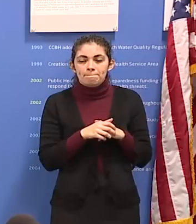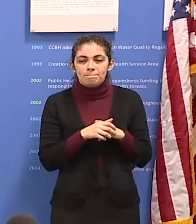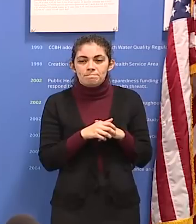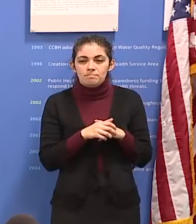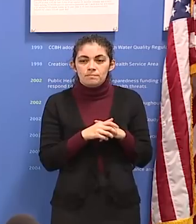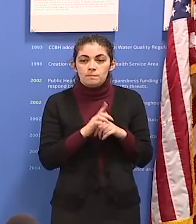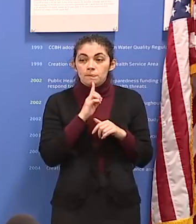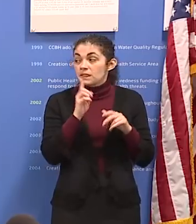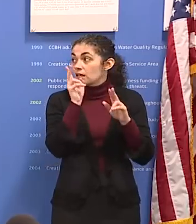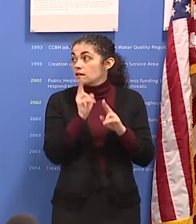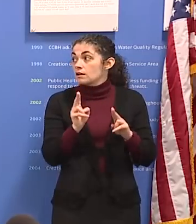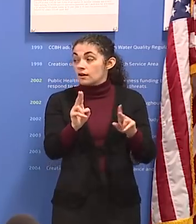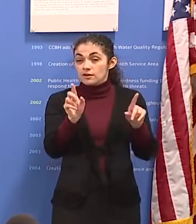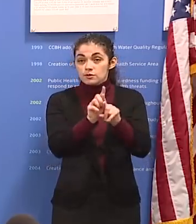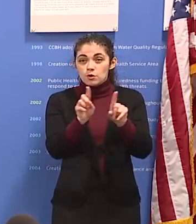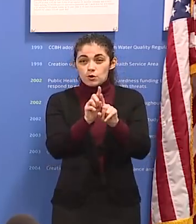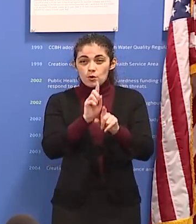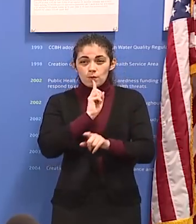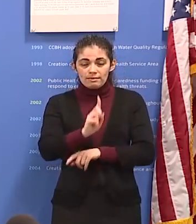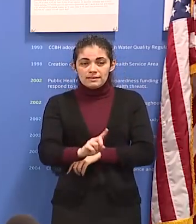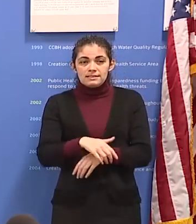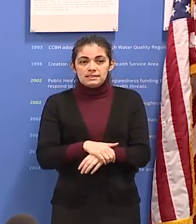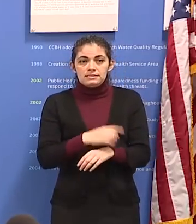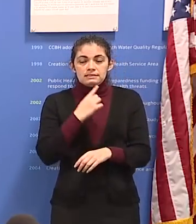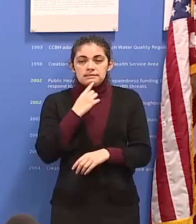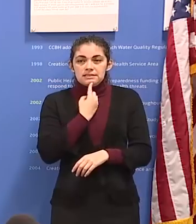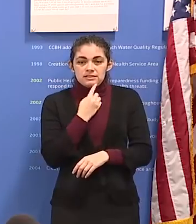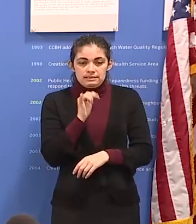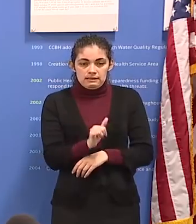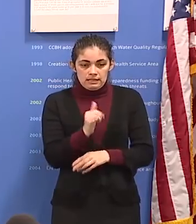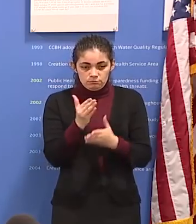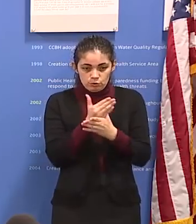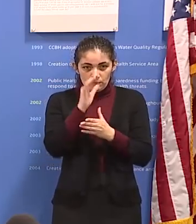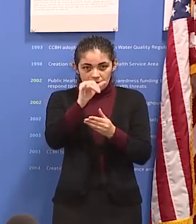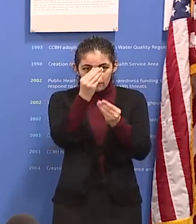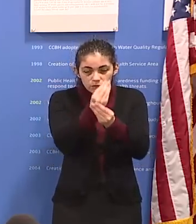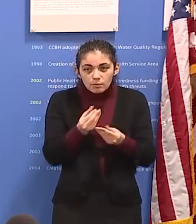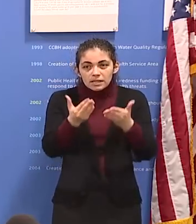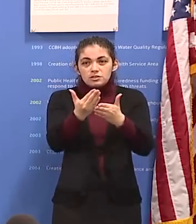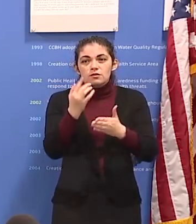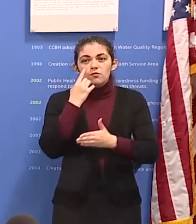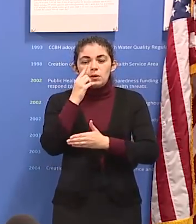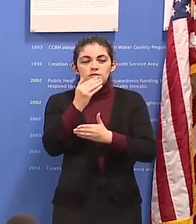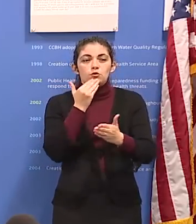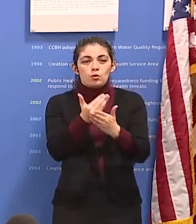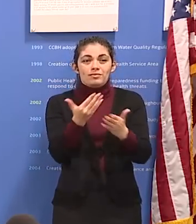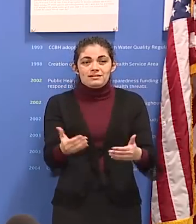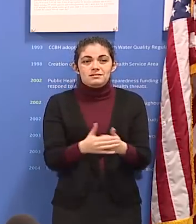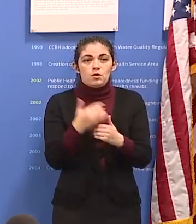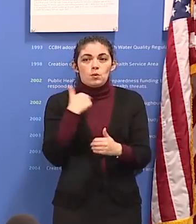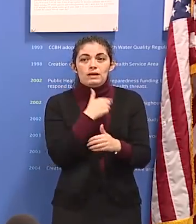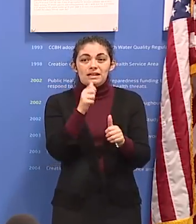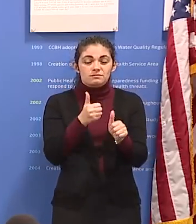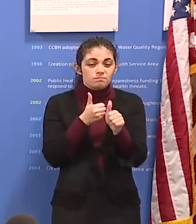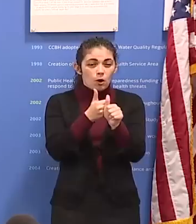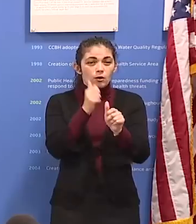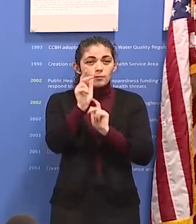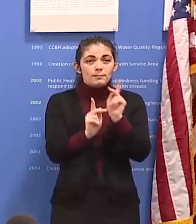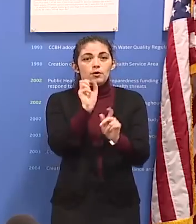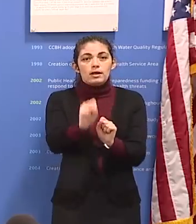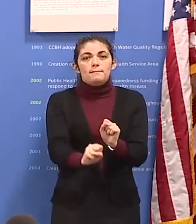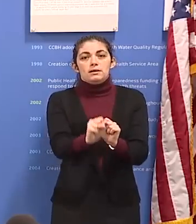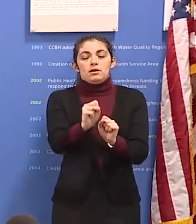it's such a privilege and something we take very, very seriously, that they're sharing these details of their lives for the greater good, so that we can track down anybody who might be at